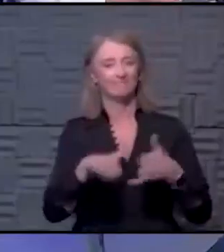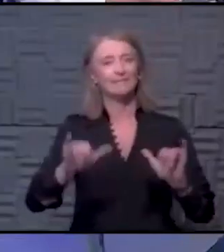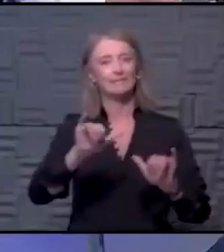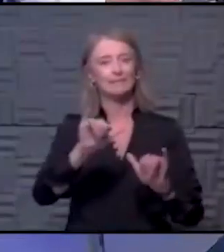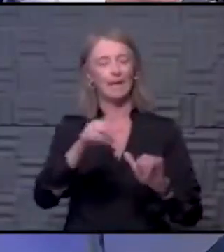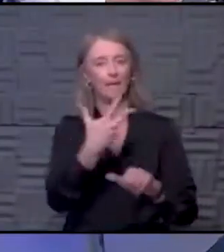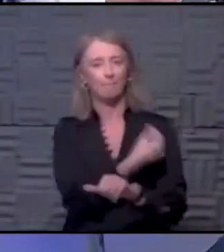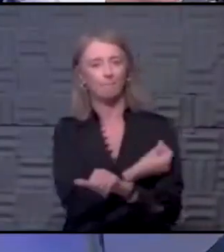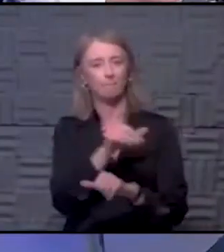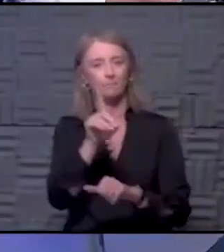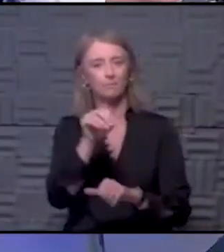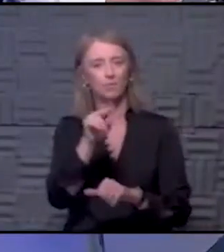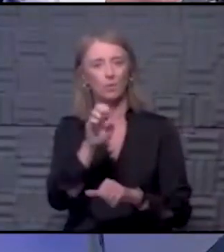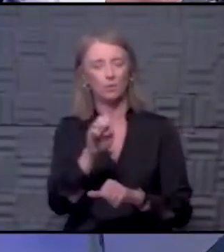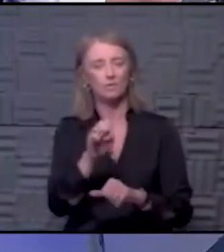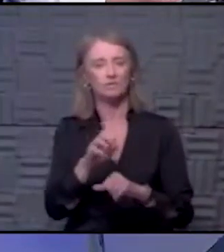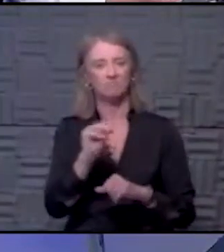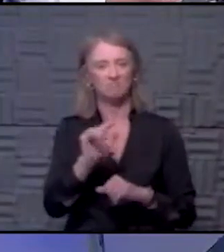Short answer is yes.